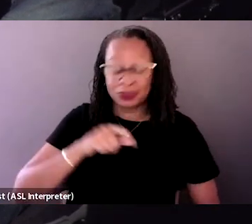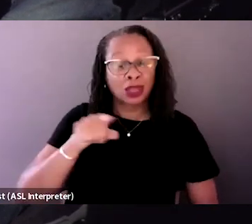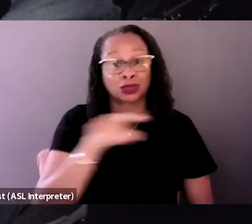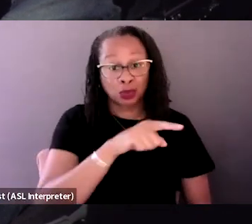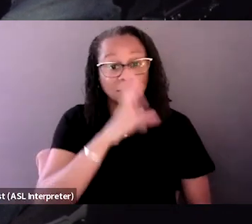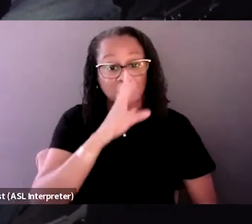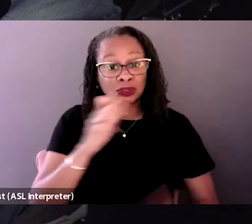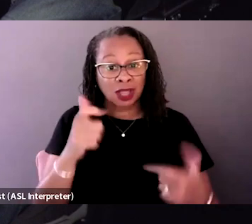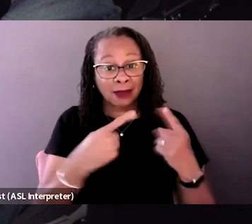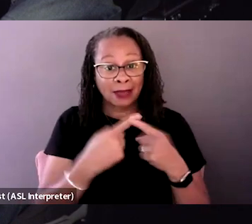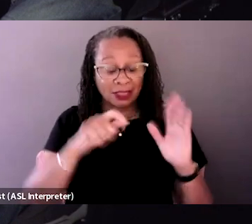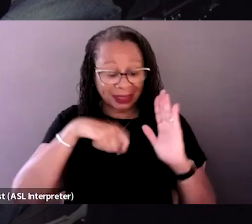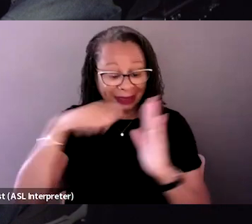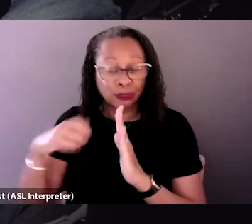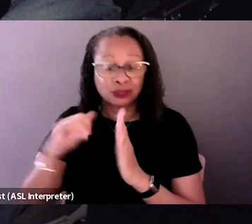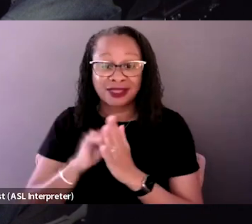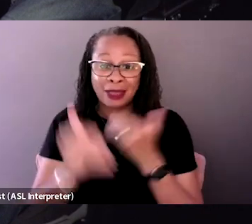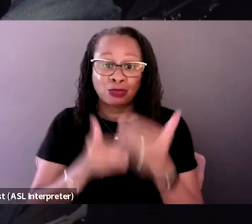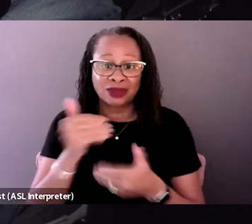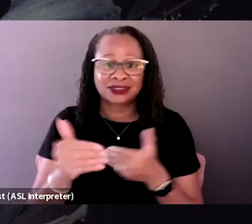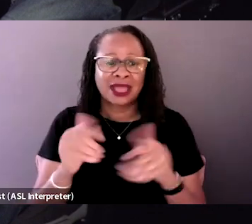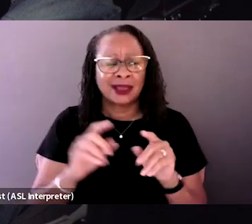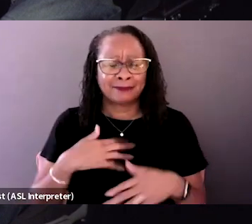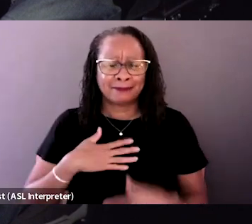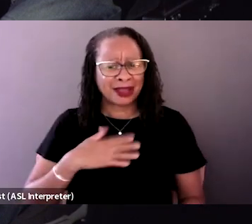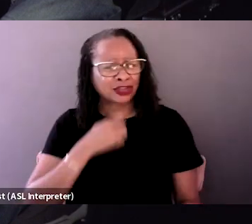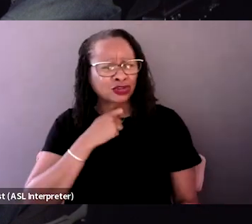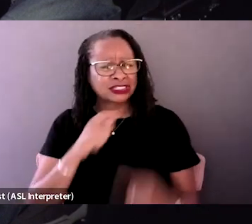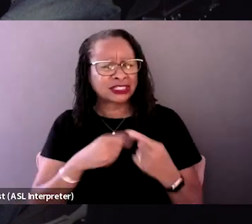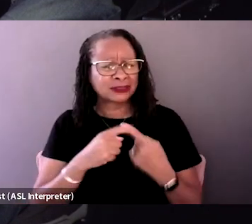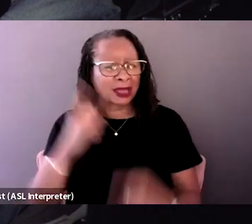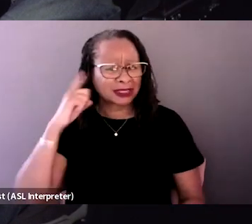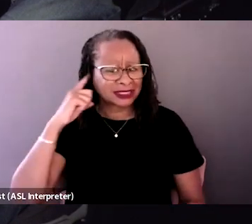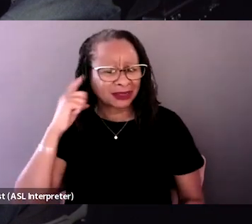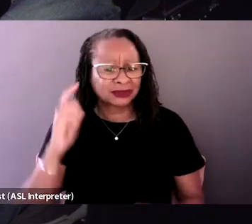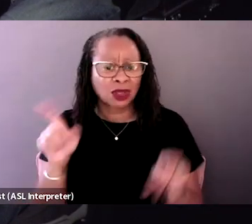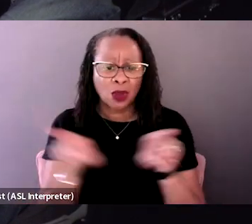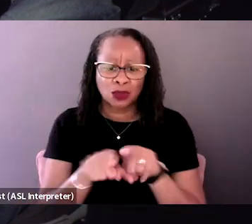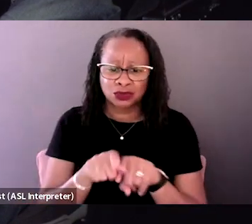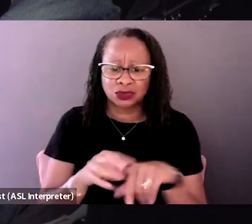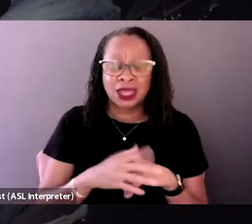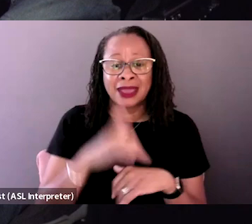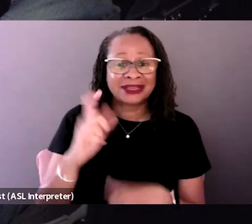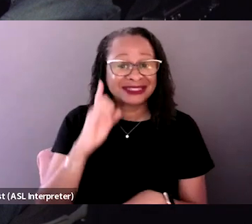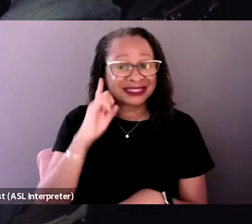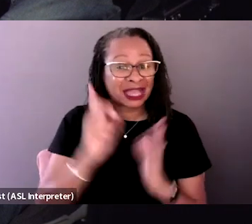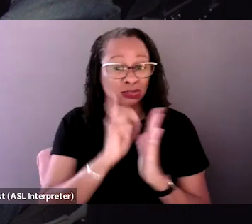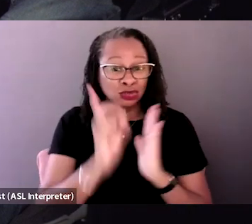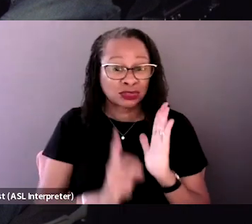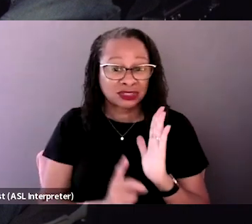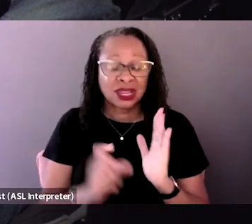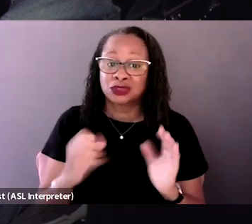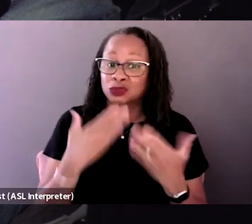spoke, you all spoke a lot about the cameras and that process. I was really curious about the sound as well, because the